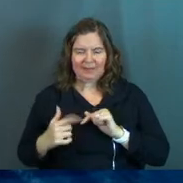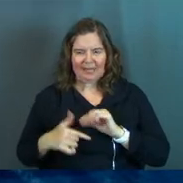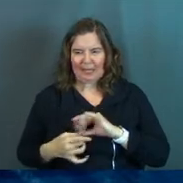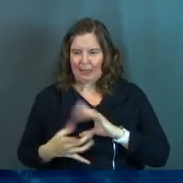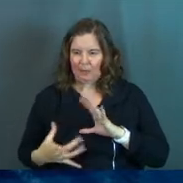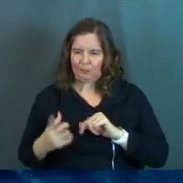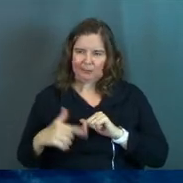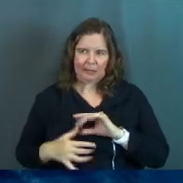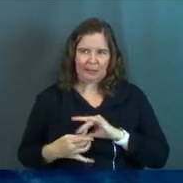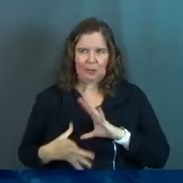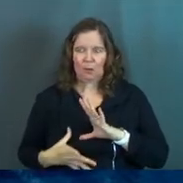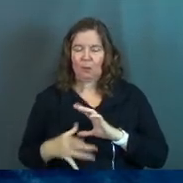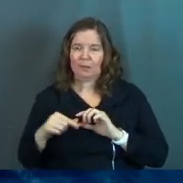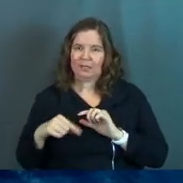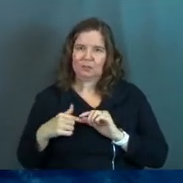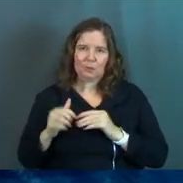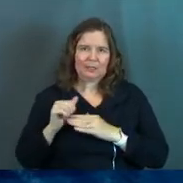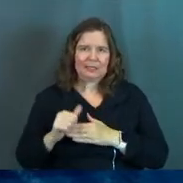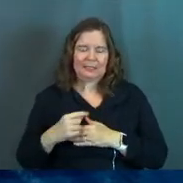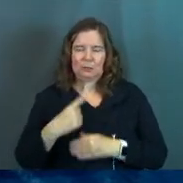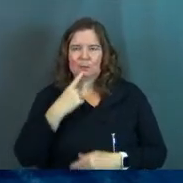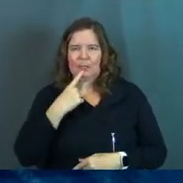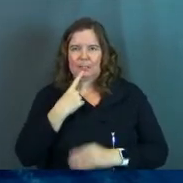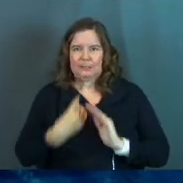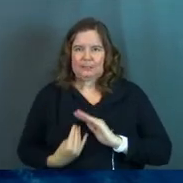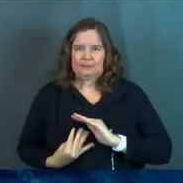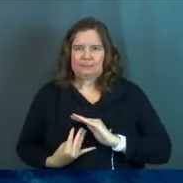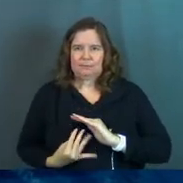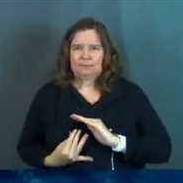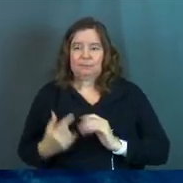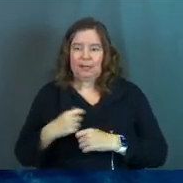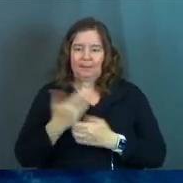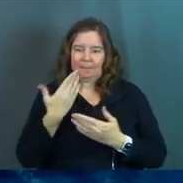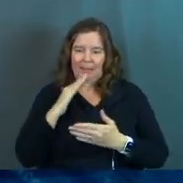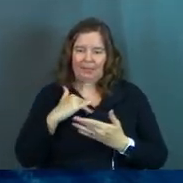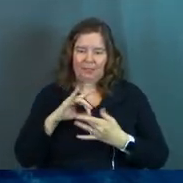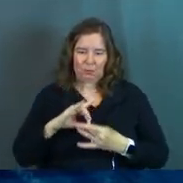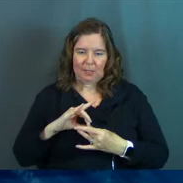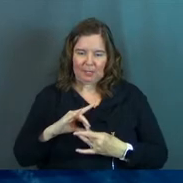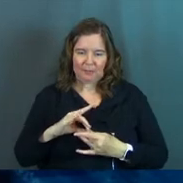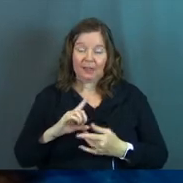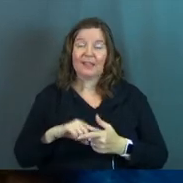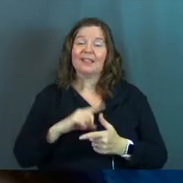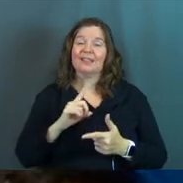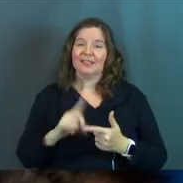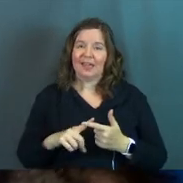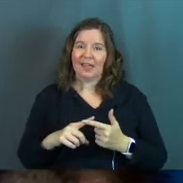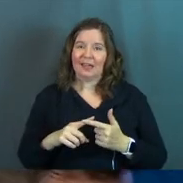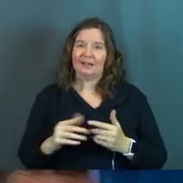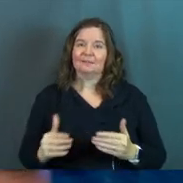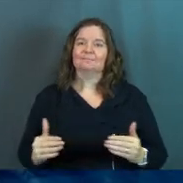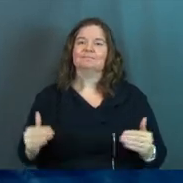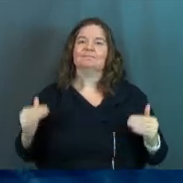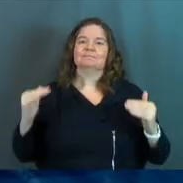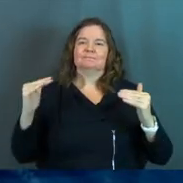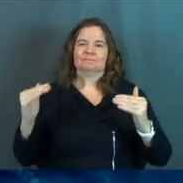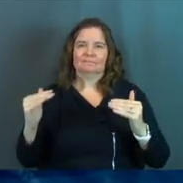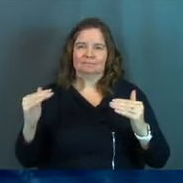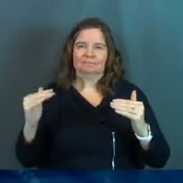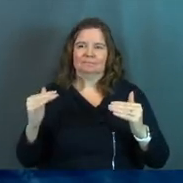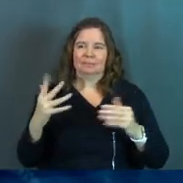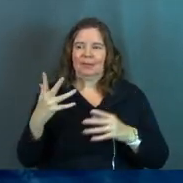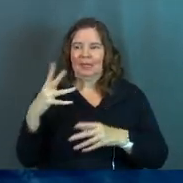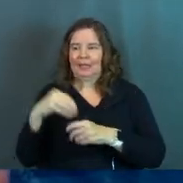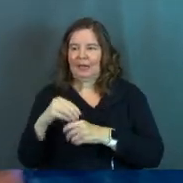can't let this one go. This one's leading to bitterness, and it's leading to bad things in the relationship. Then advance to the next steps. Maybe